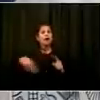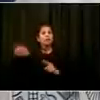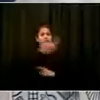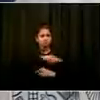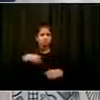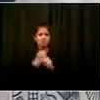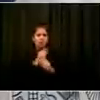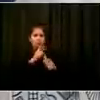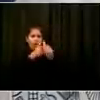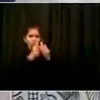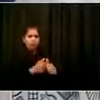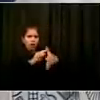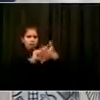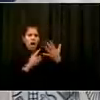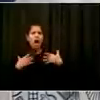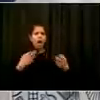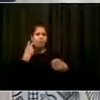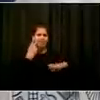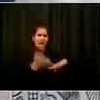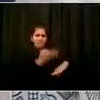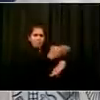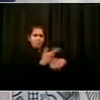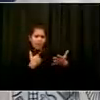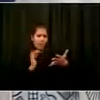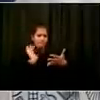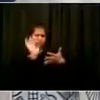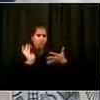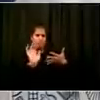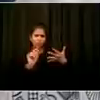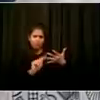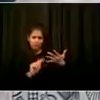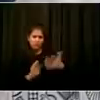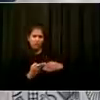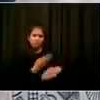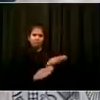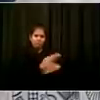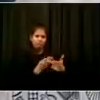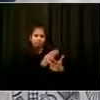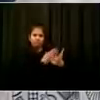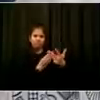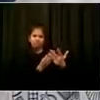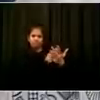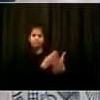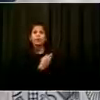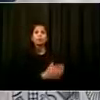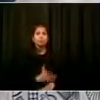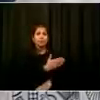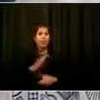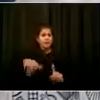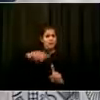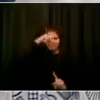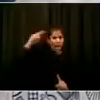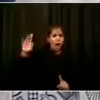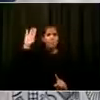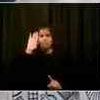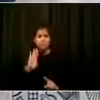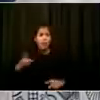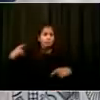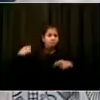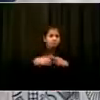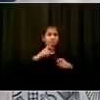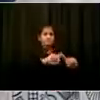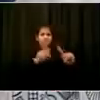how hard people of color have worked, they do not get their fair share of the wealth they create. And that's something we have to do